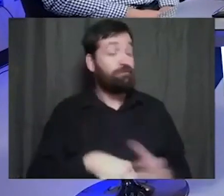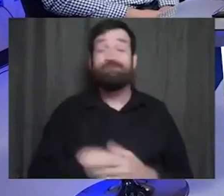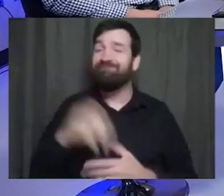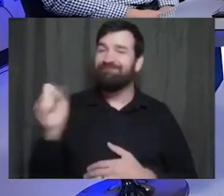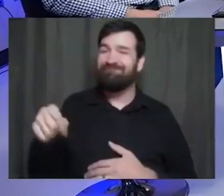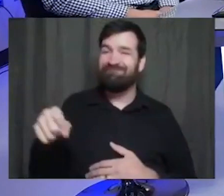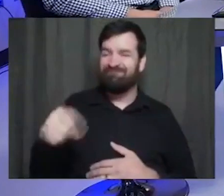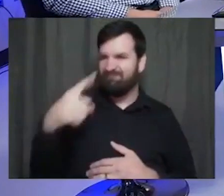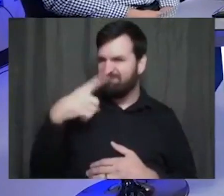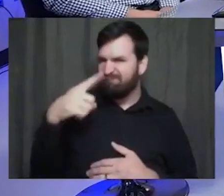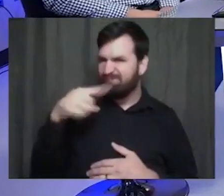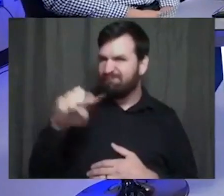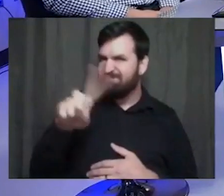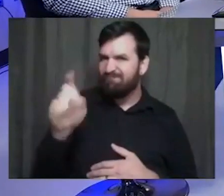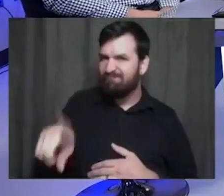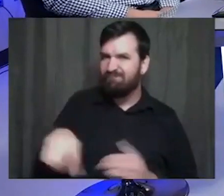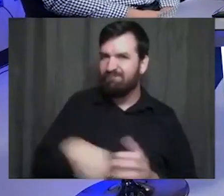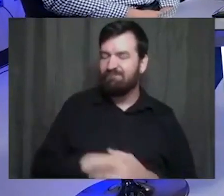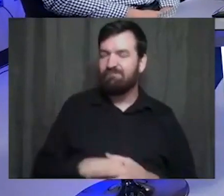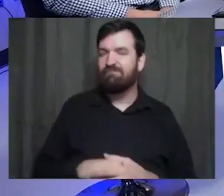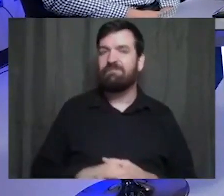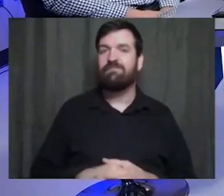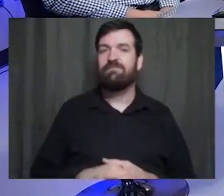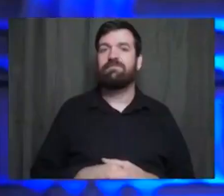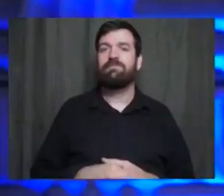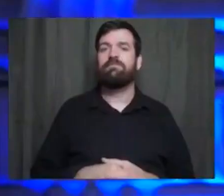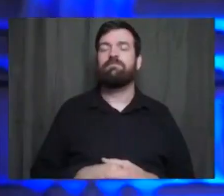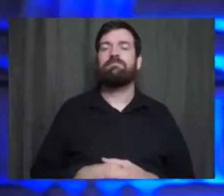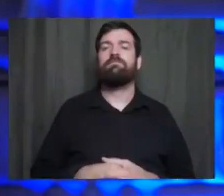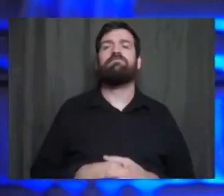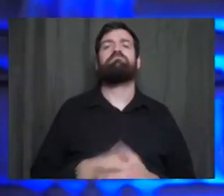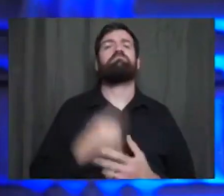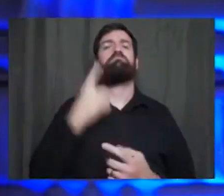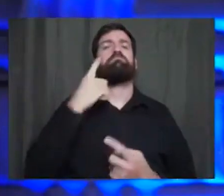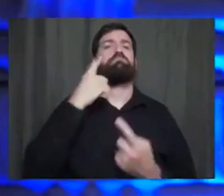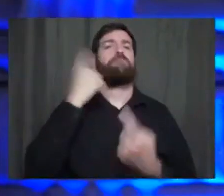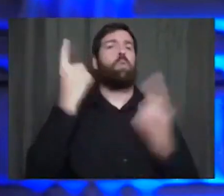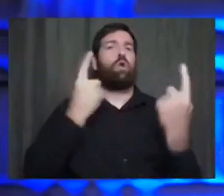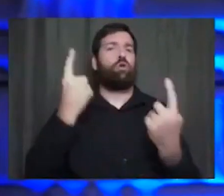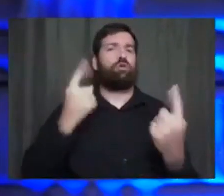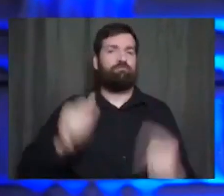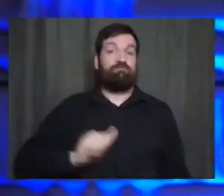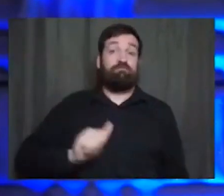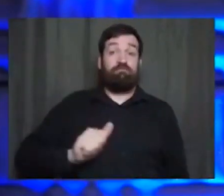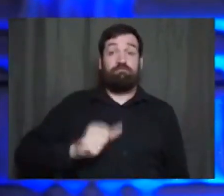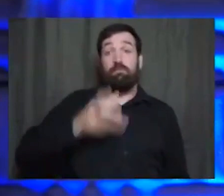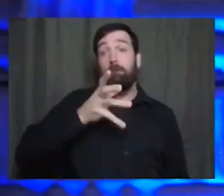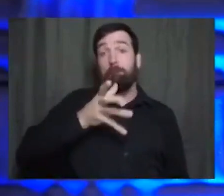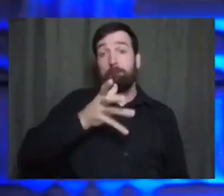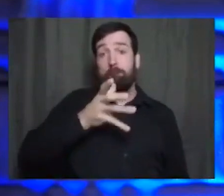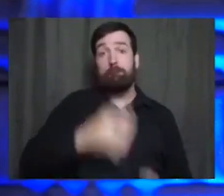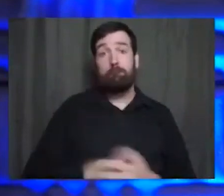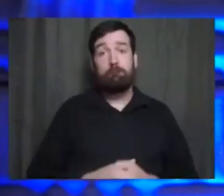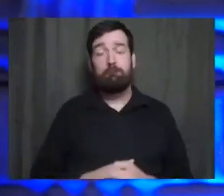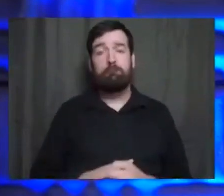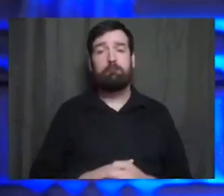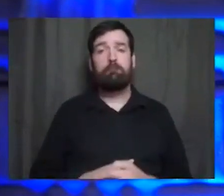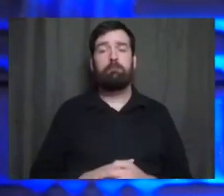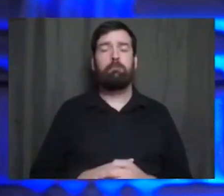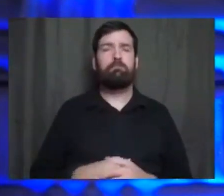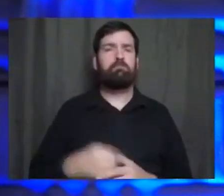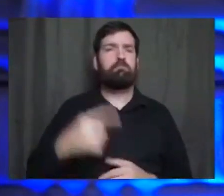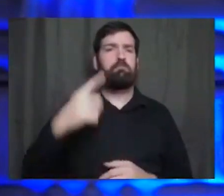a question? I'm just going to squeeze one in here. I just often wonder, because I'm a mom, right? And do you think, doctor, that part